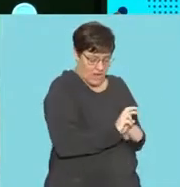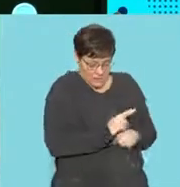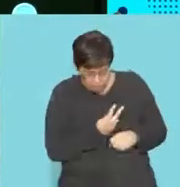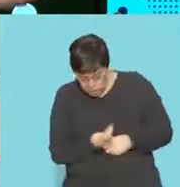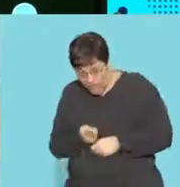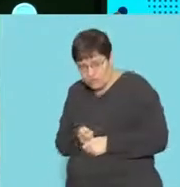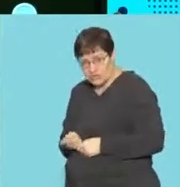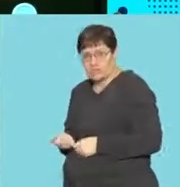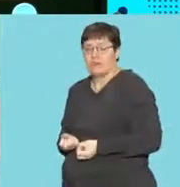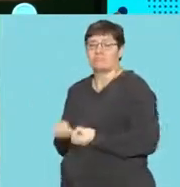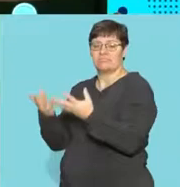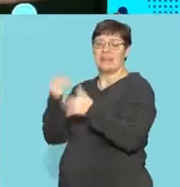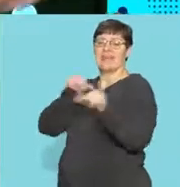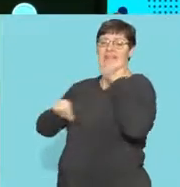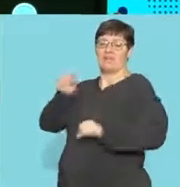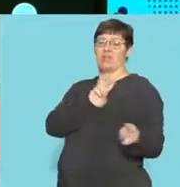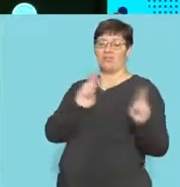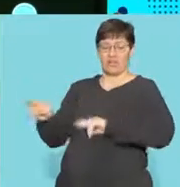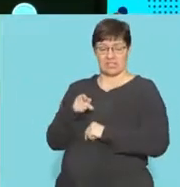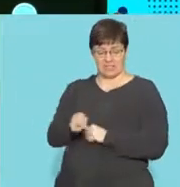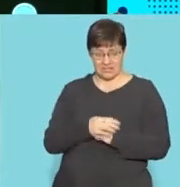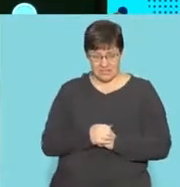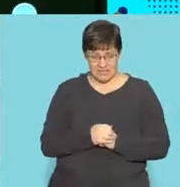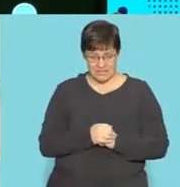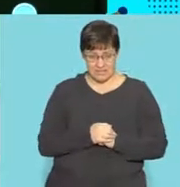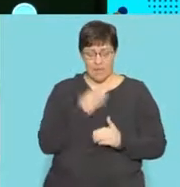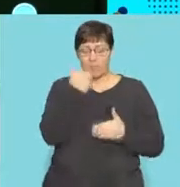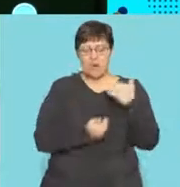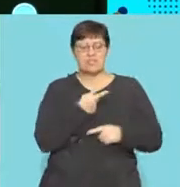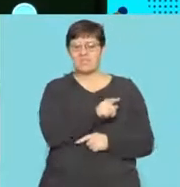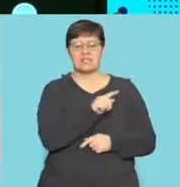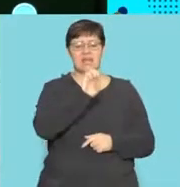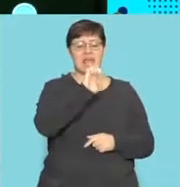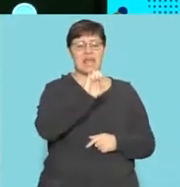output as a chemical reaction. This process